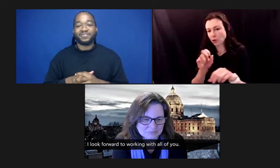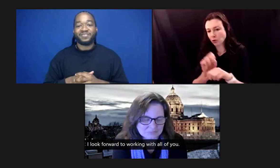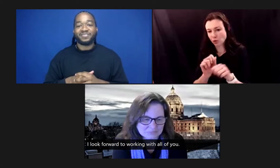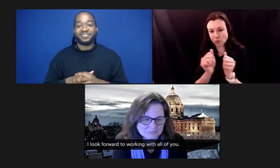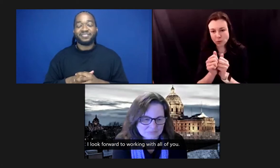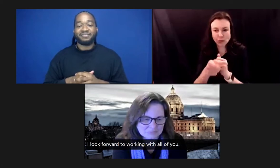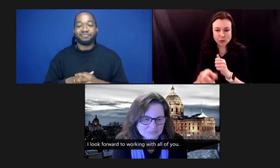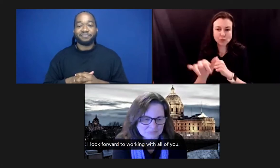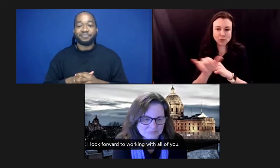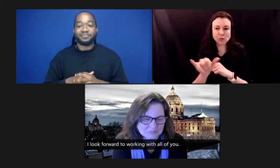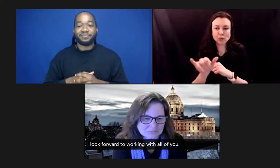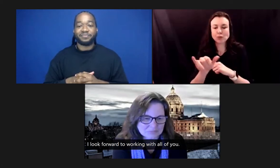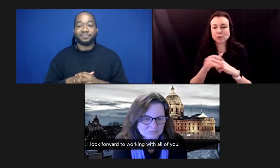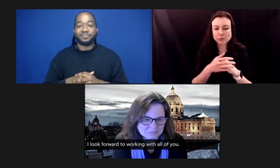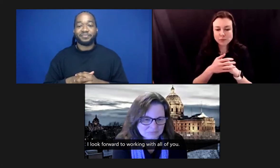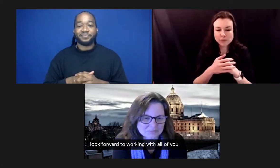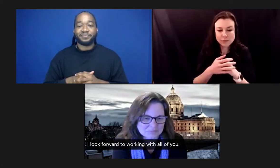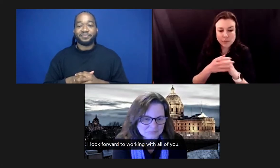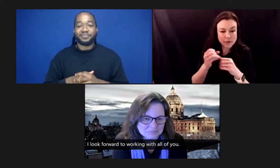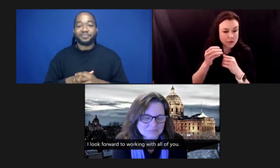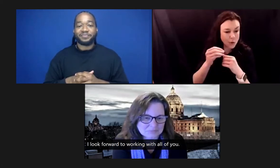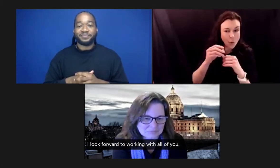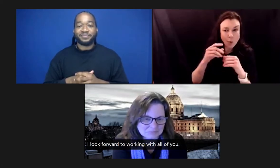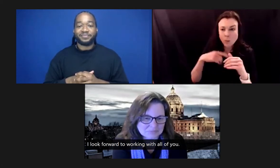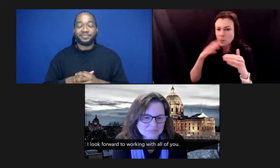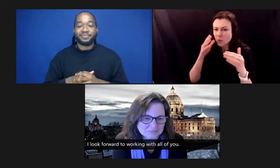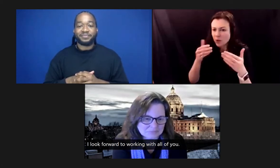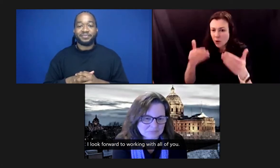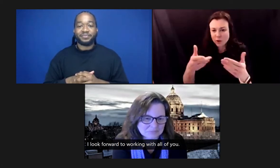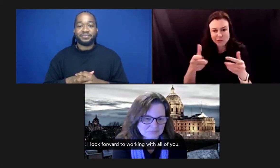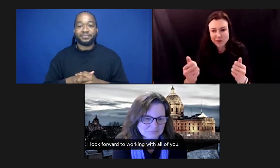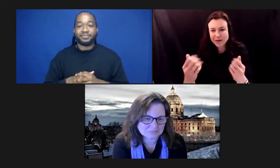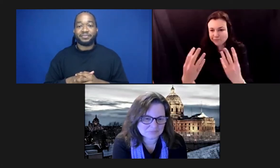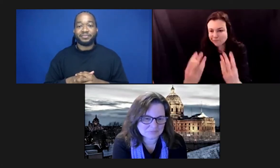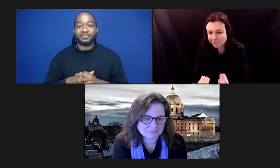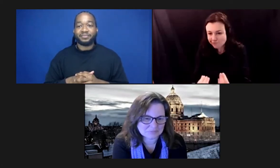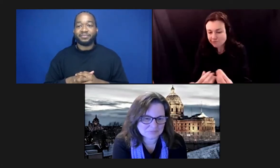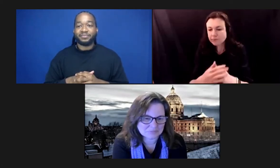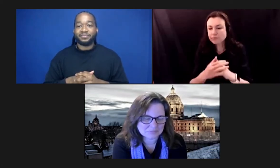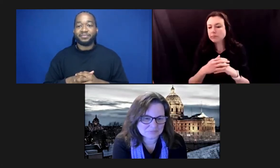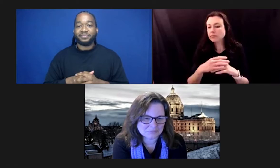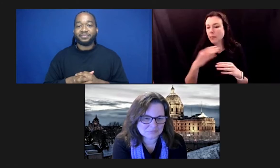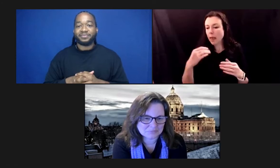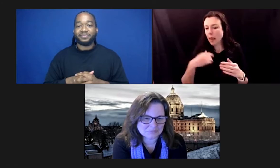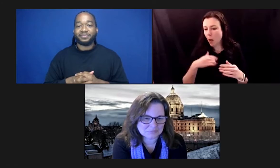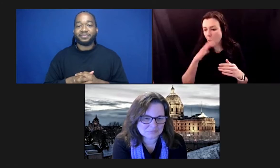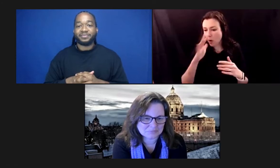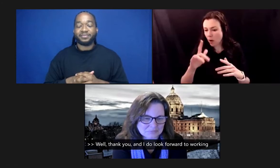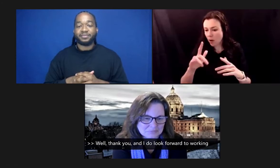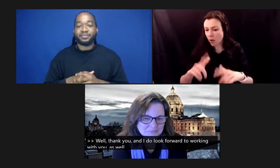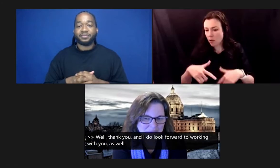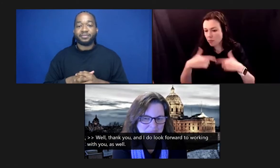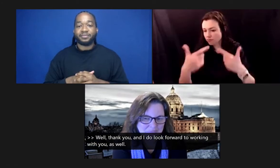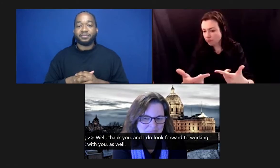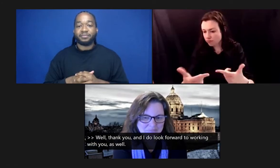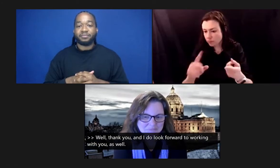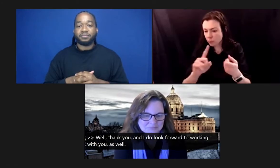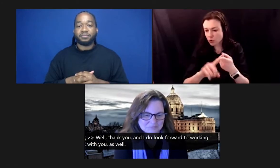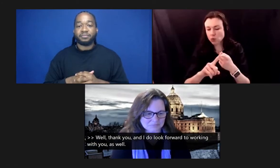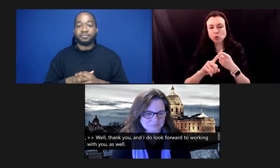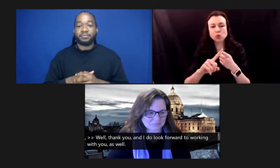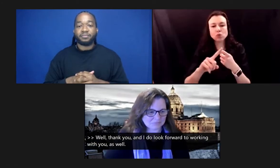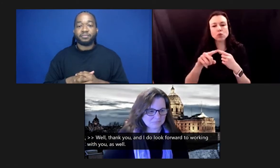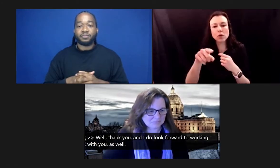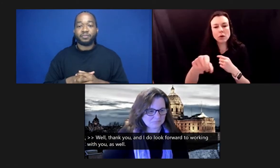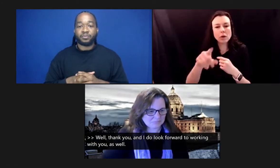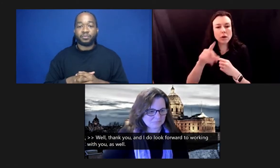Well, thank you. And I do look forward to working with you as well. So that said, I think you can take down your video and we